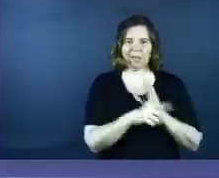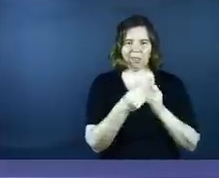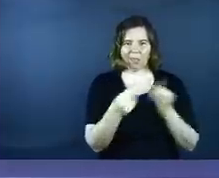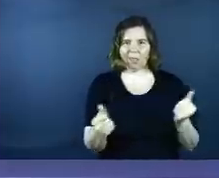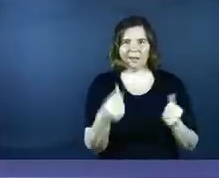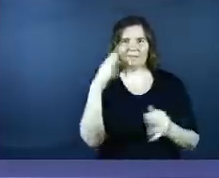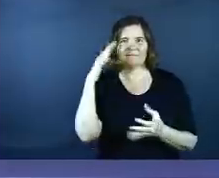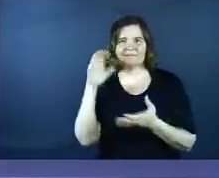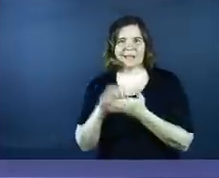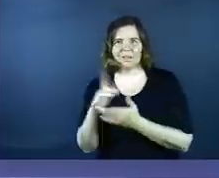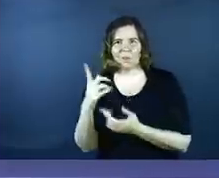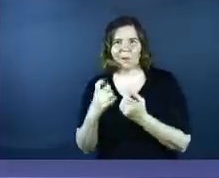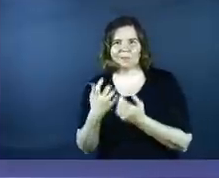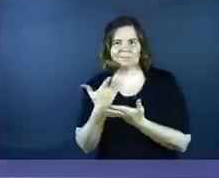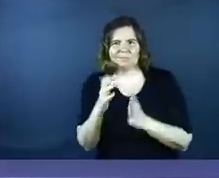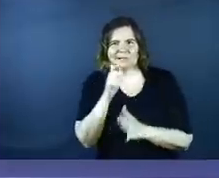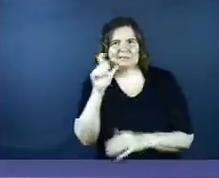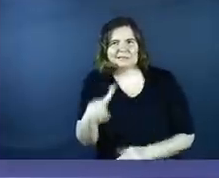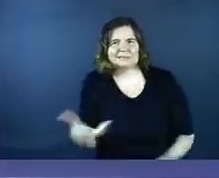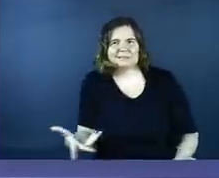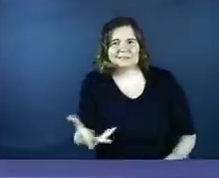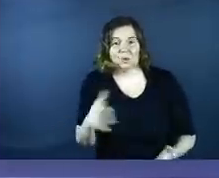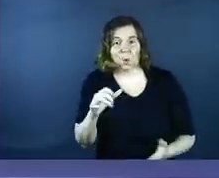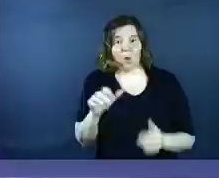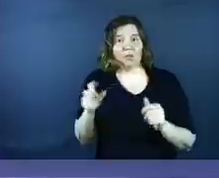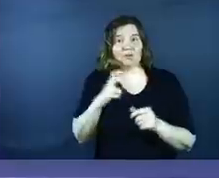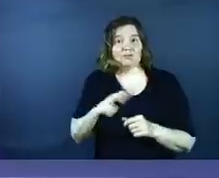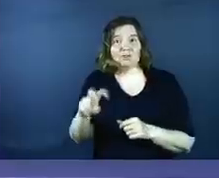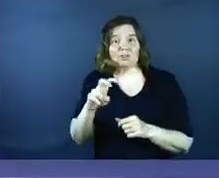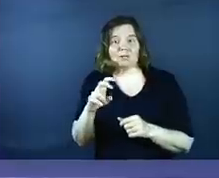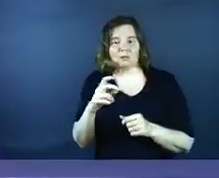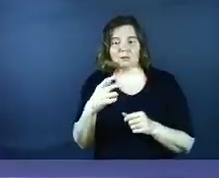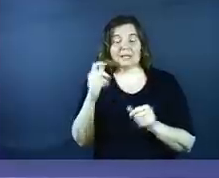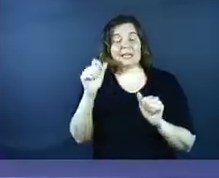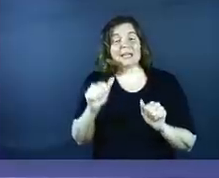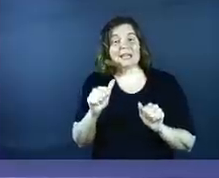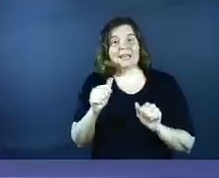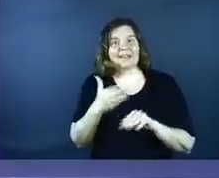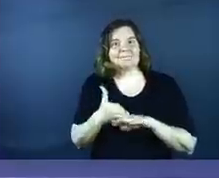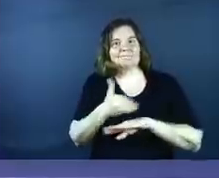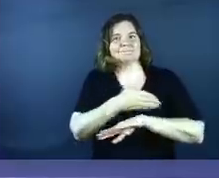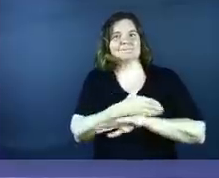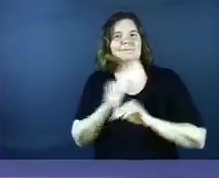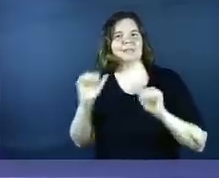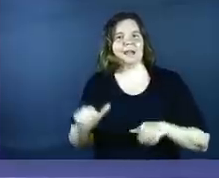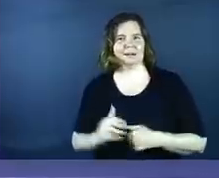anybody's faith questions or anybody's faith journey. In fact, it can enhance it.